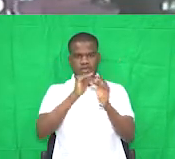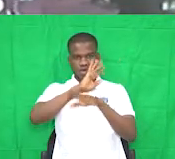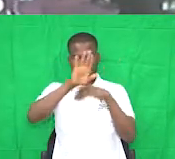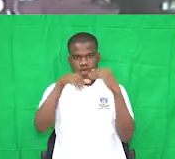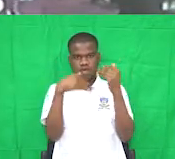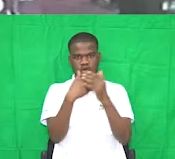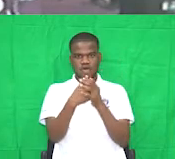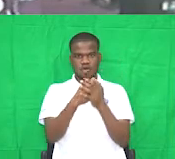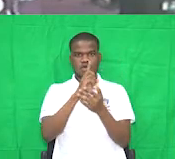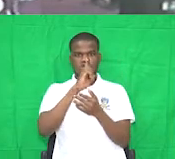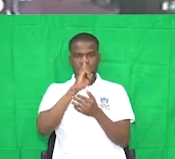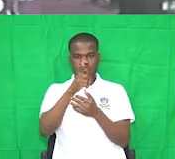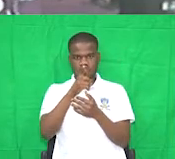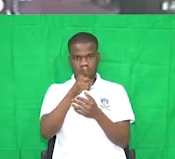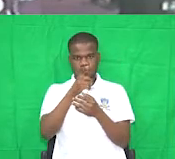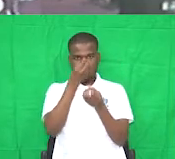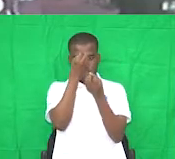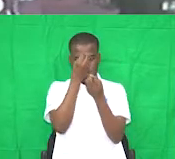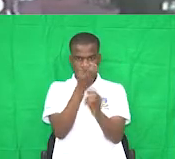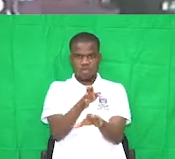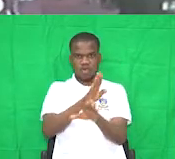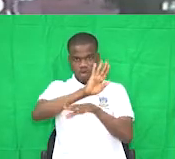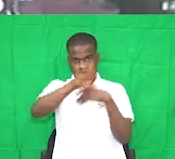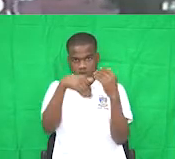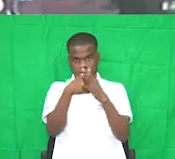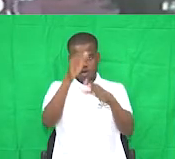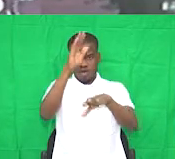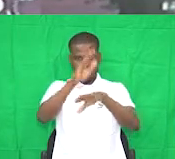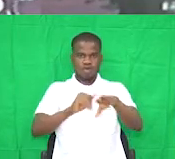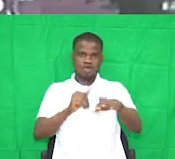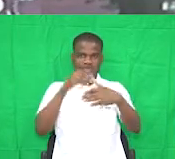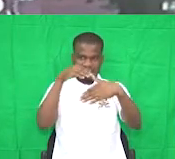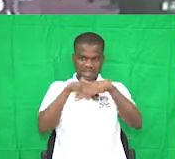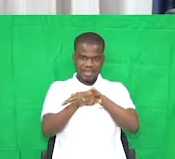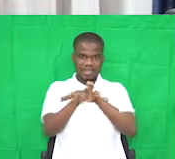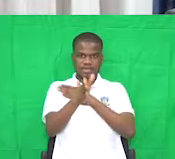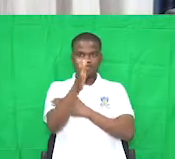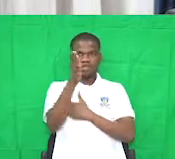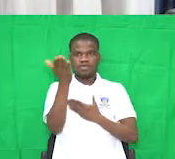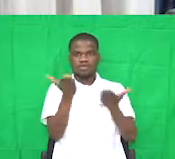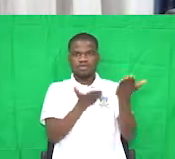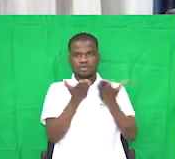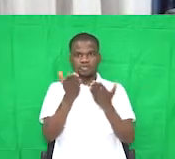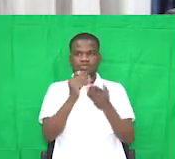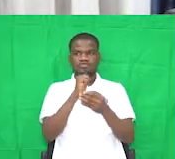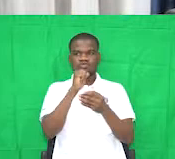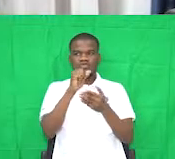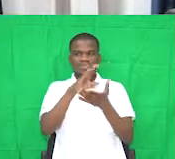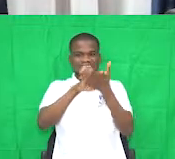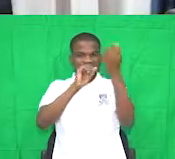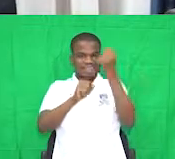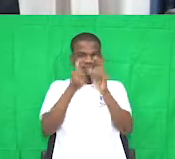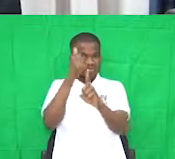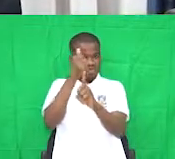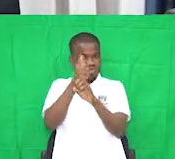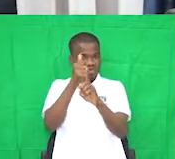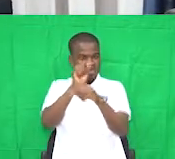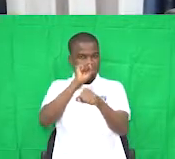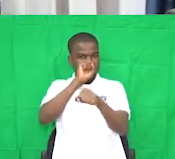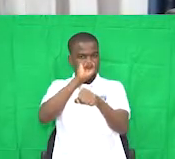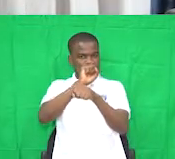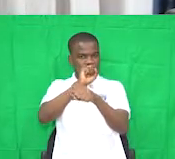consider the solemn duties of your high calling and enter his service, not trusting in your own ability and